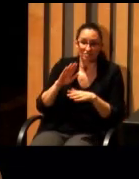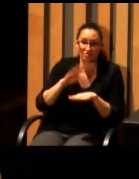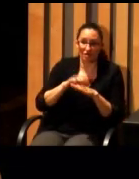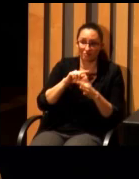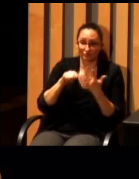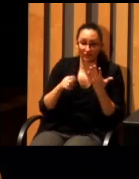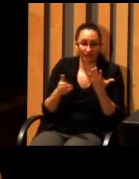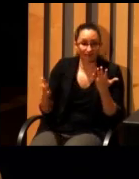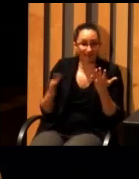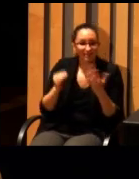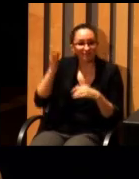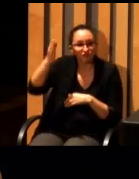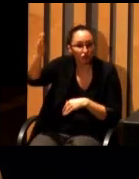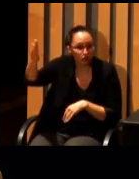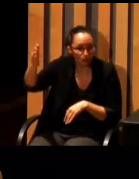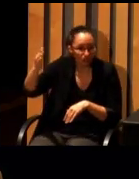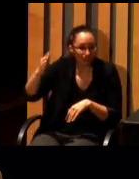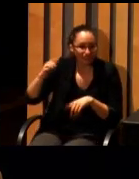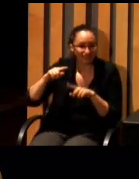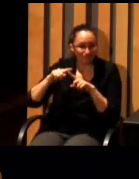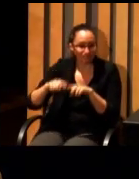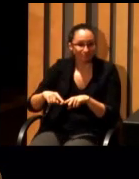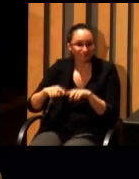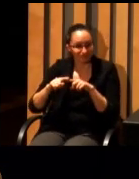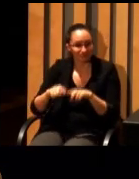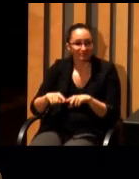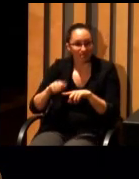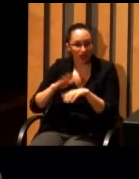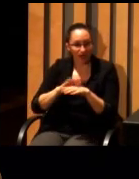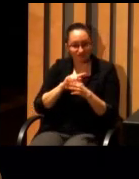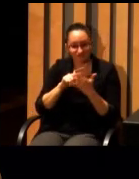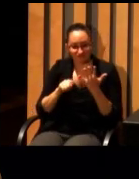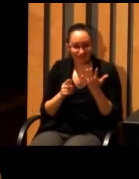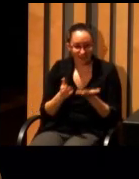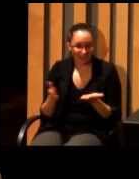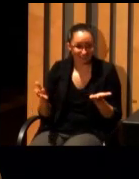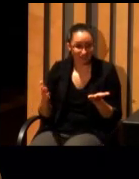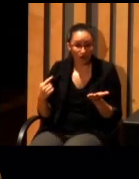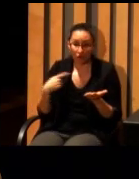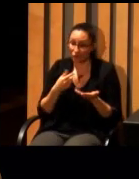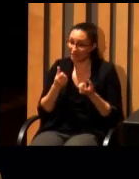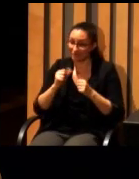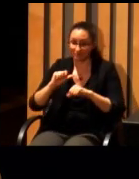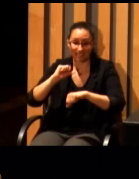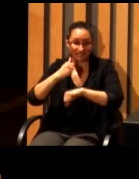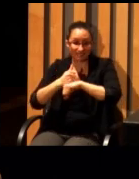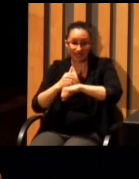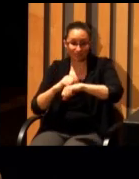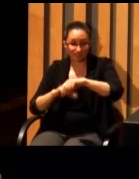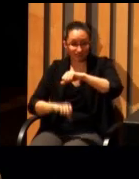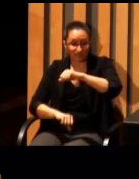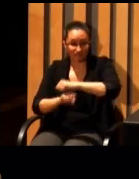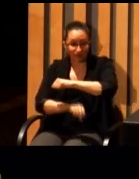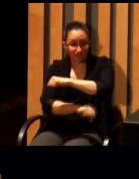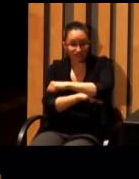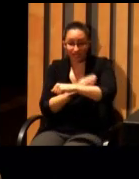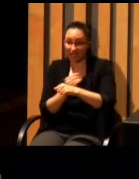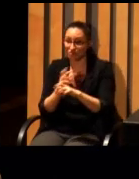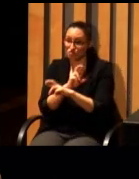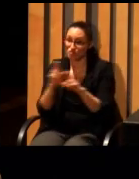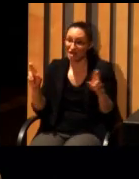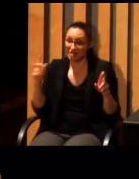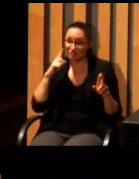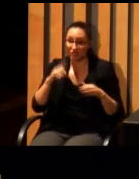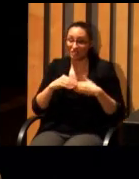is contingent as well. We establish the conditions, we make our best effort, and we are open to the thing that we did not expect to